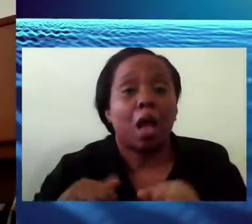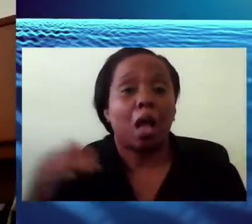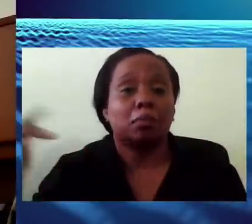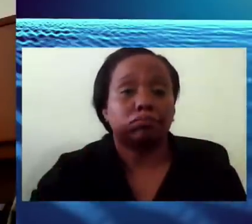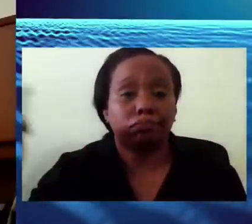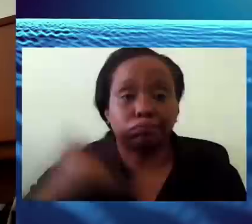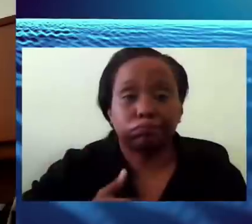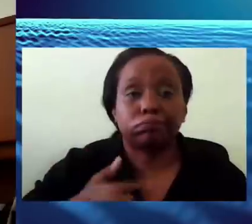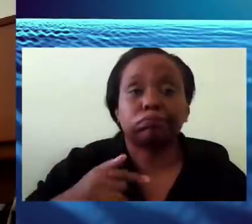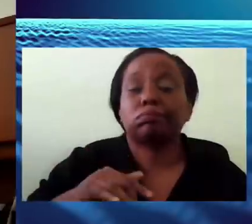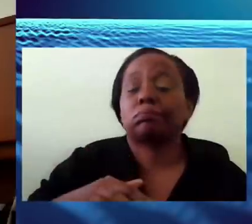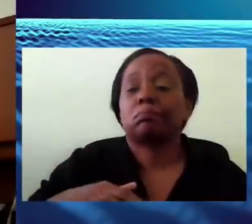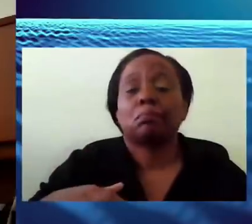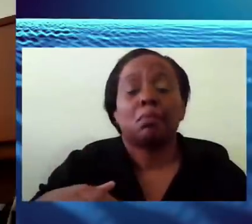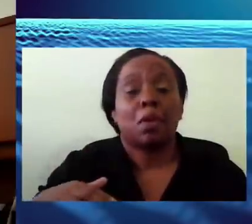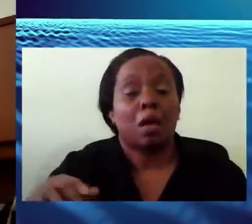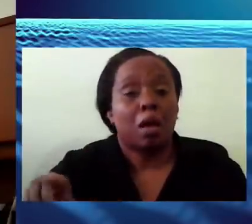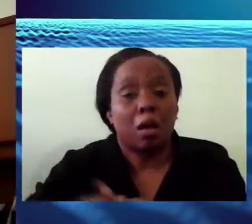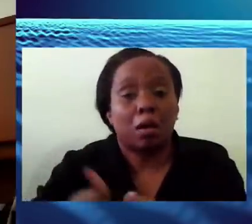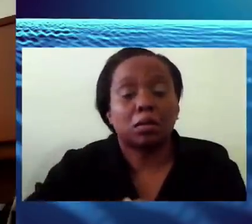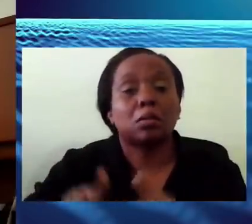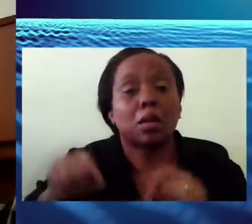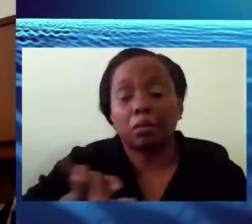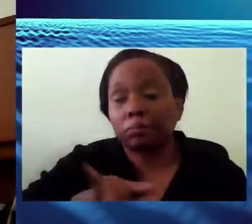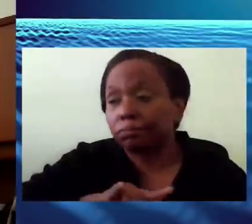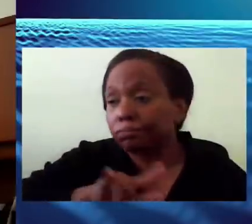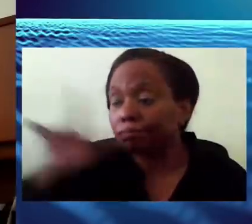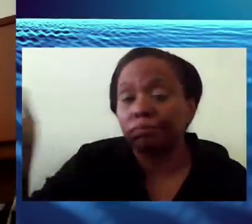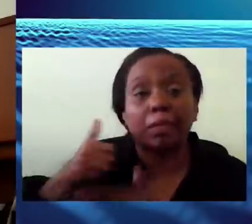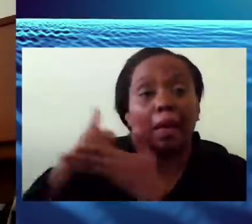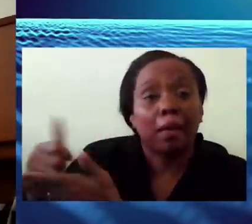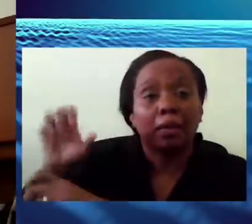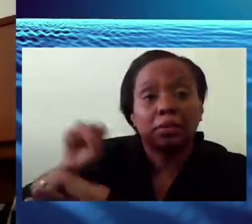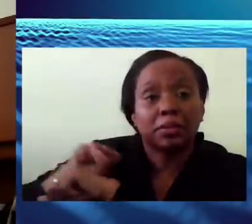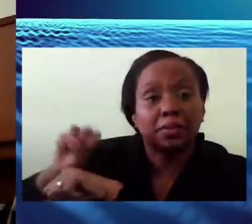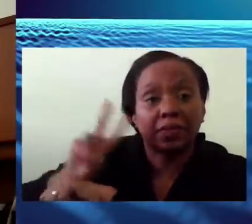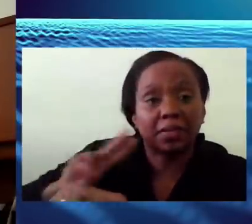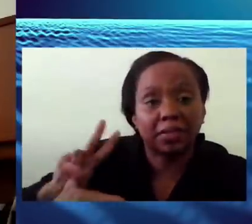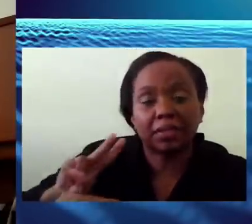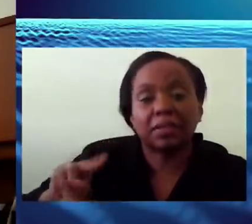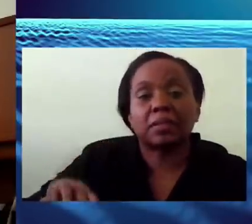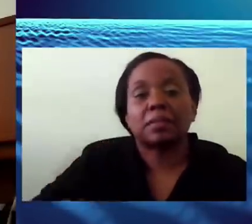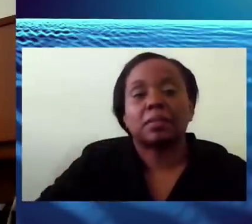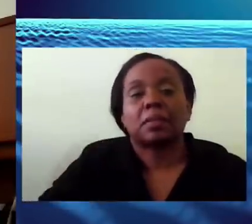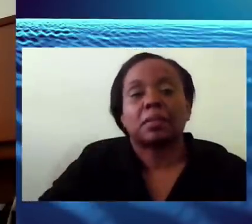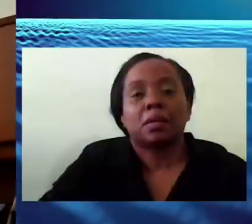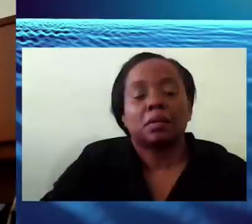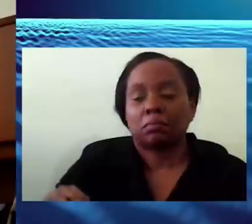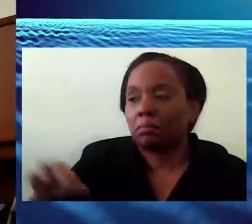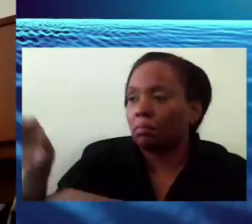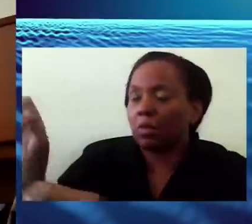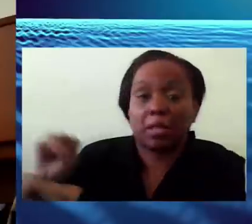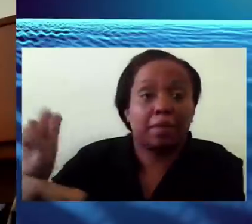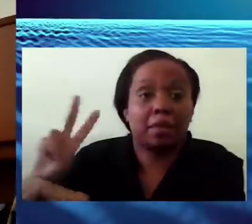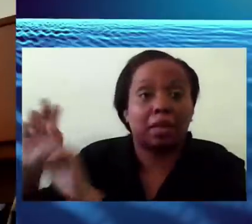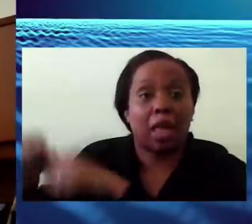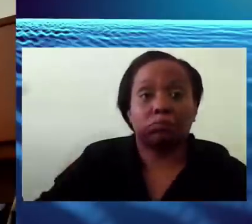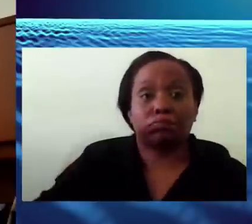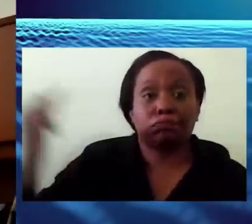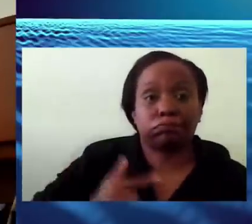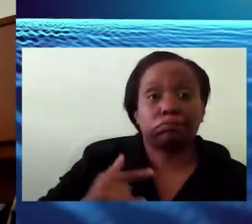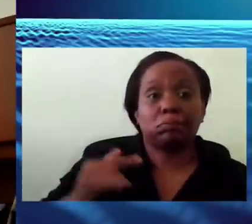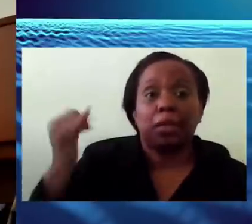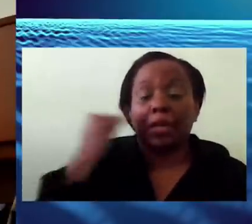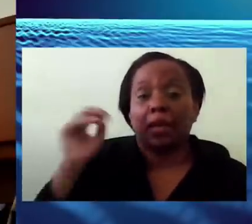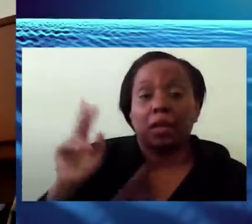and the Grenadines, very importantly, will also be in a position to use Barbados as a landing base to service the needs of those people, our brothers